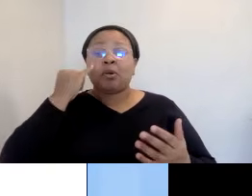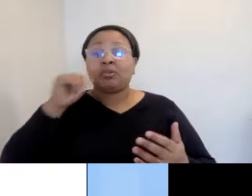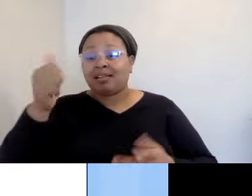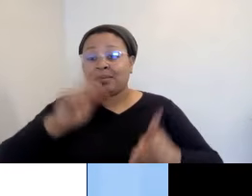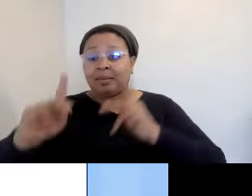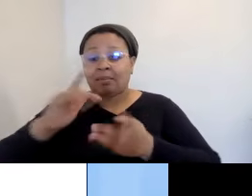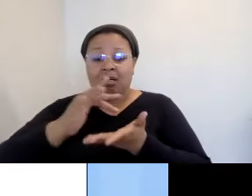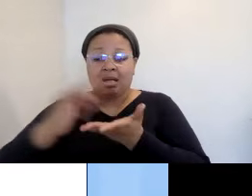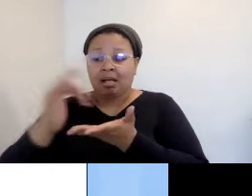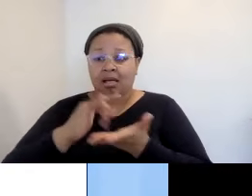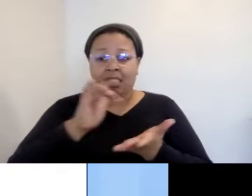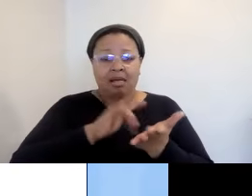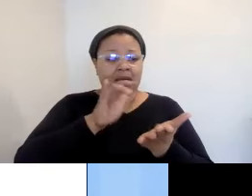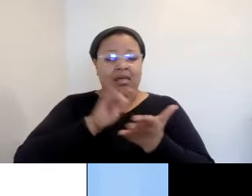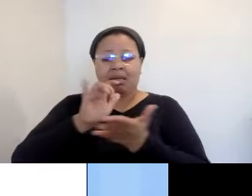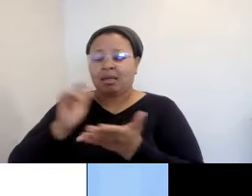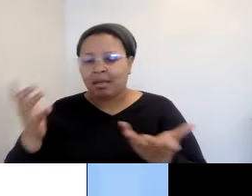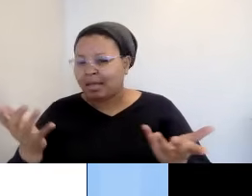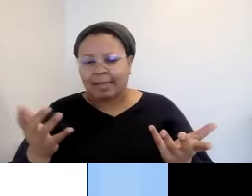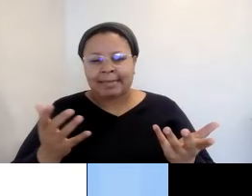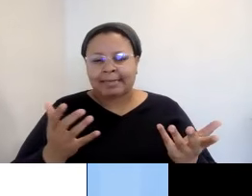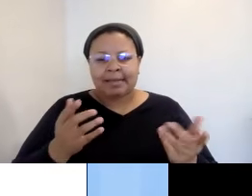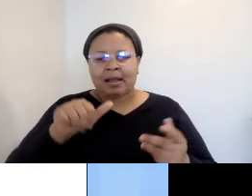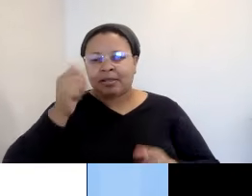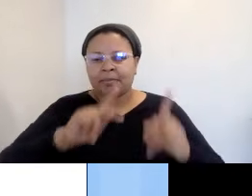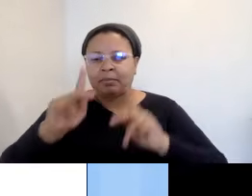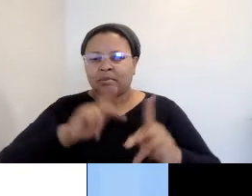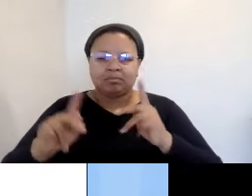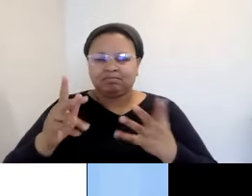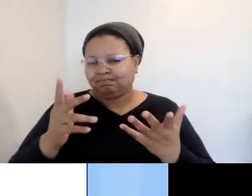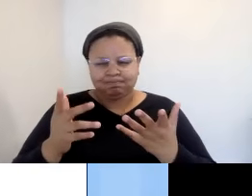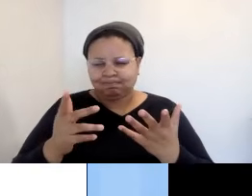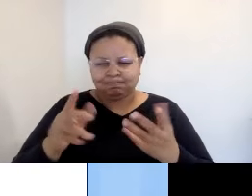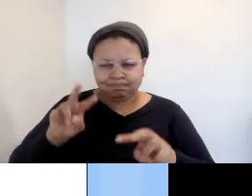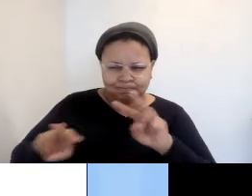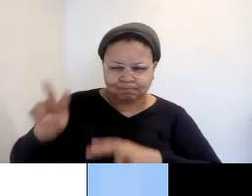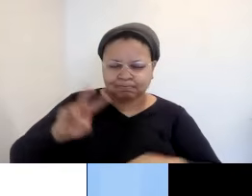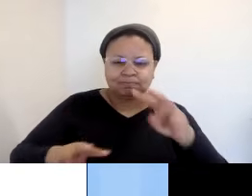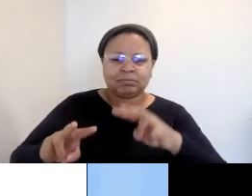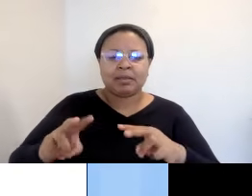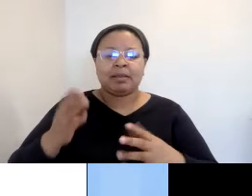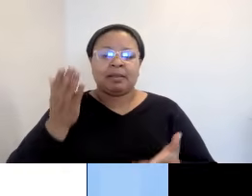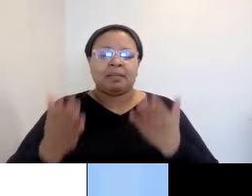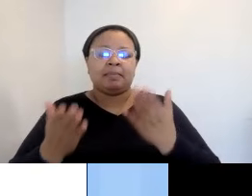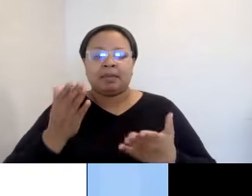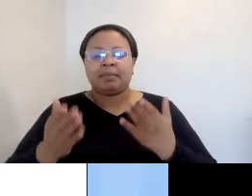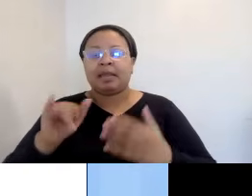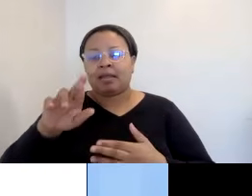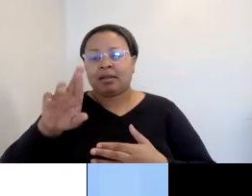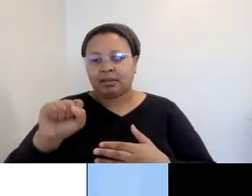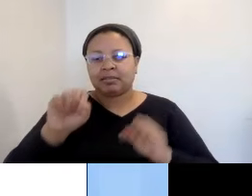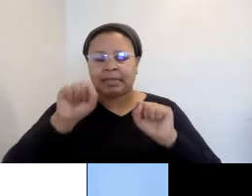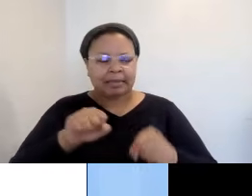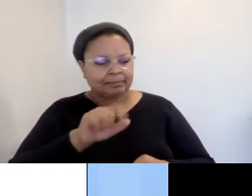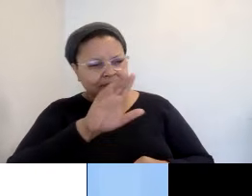on, and the IRS can, if they have some concerns, once again, if they feel like there's some exploitation going on, they can ask